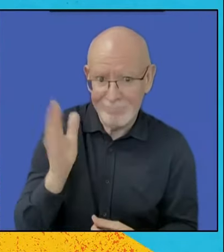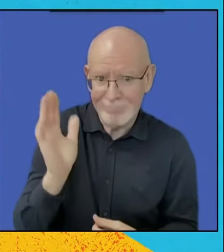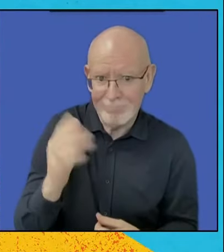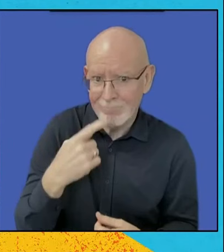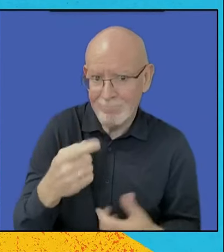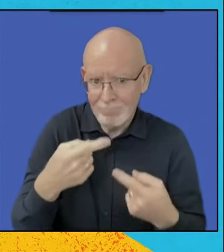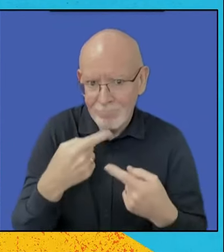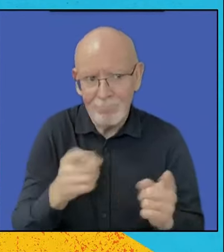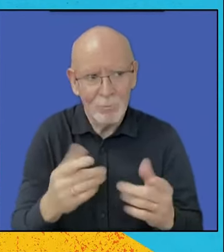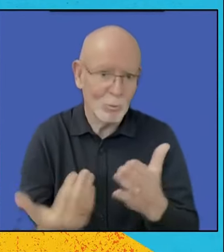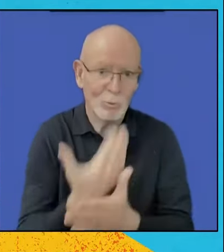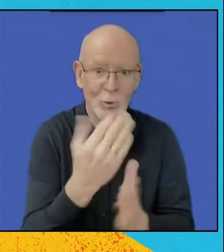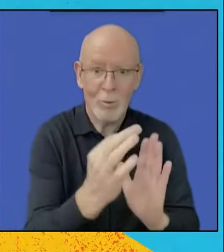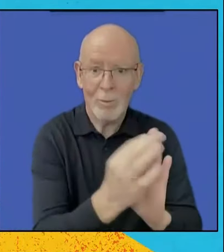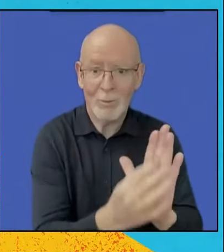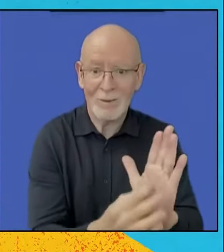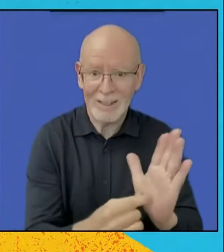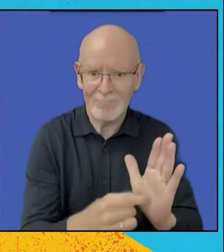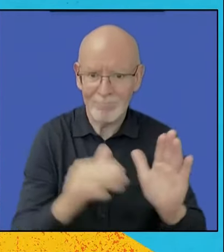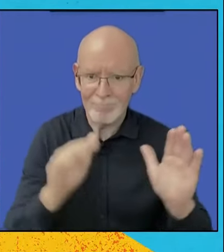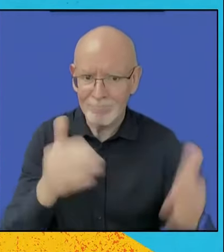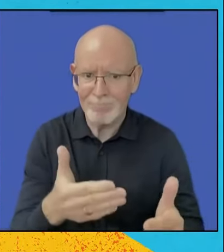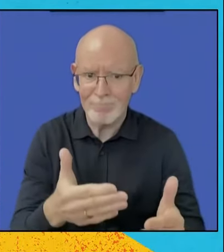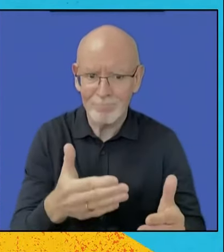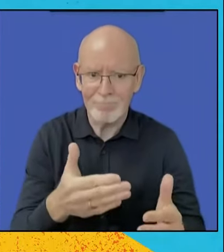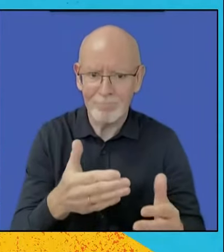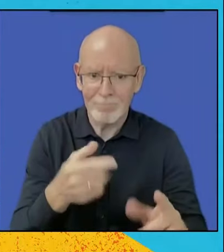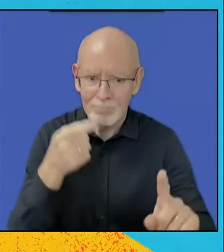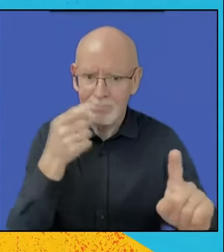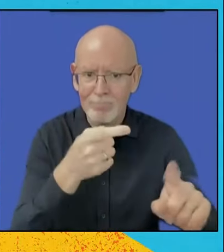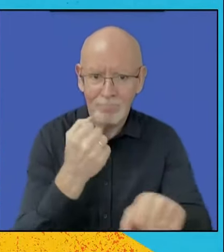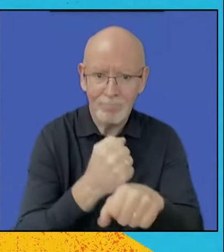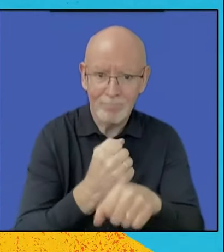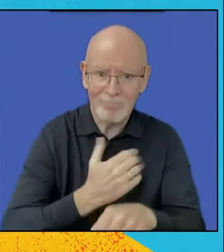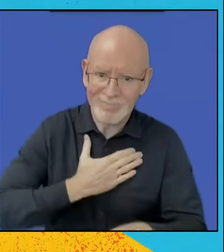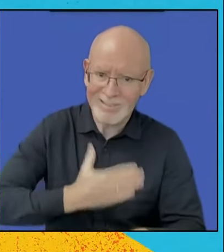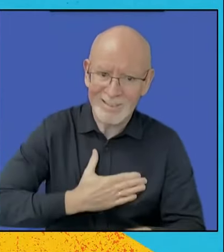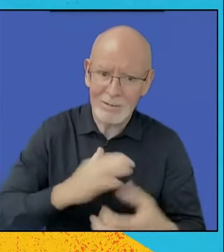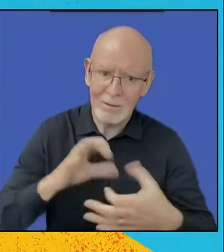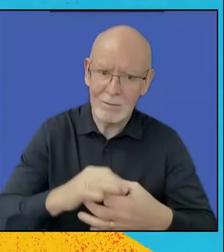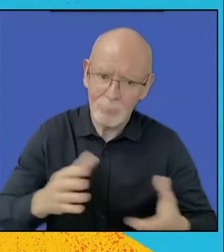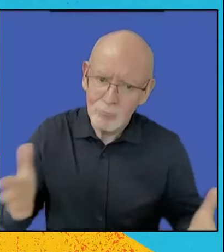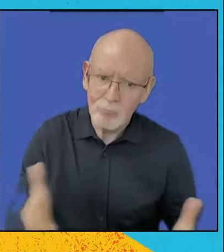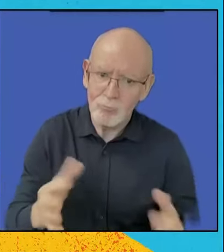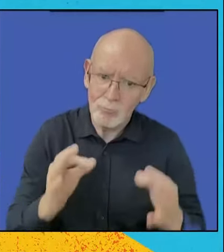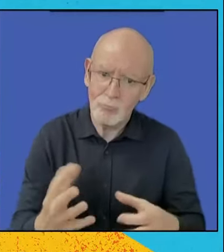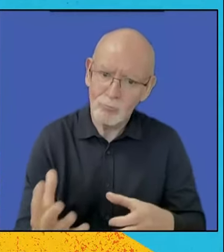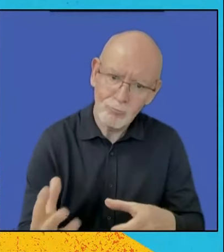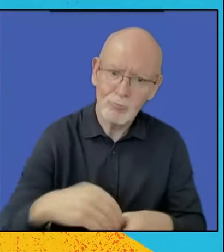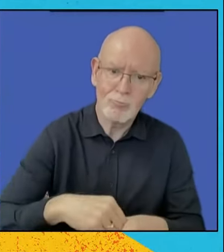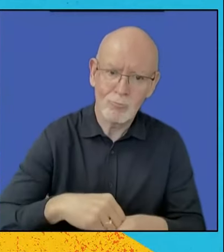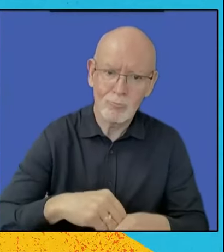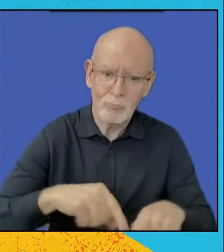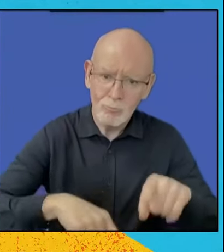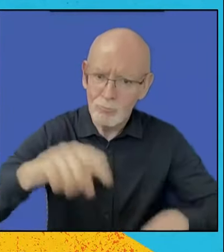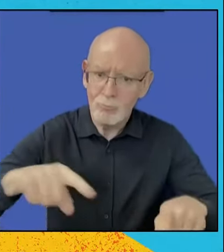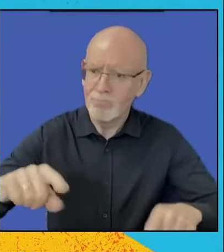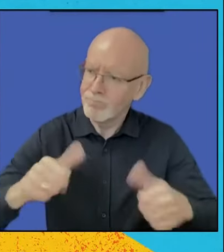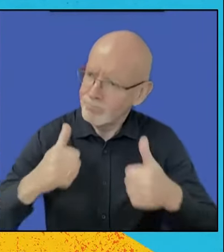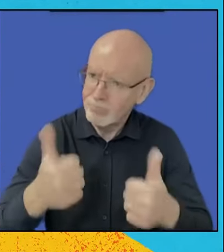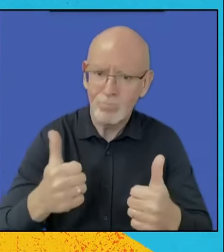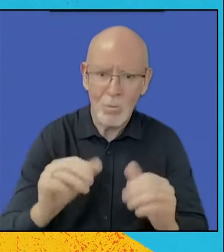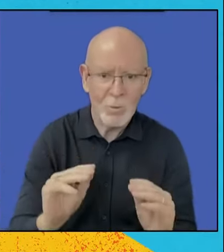in-depth discussion, I urge the decision makers, the ministers, the vice ministers, the high-level government representatives in this room